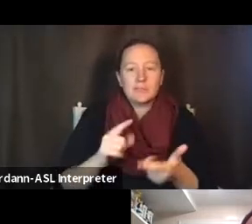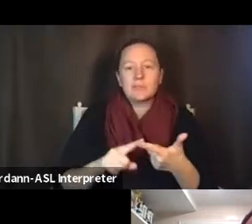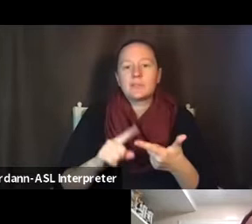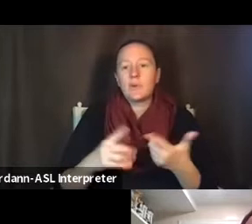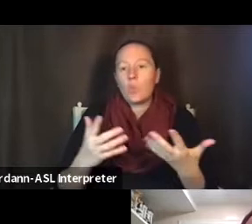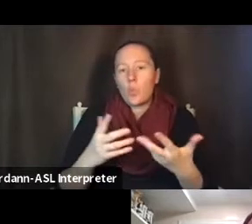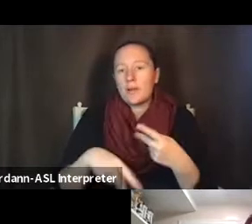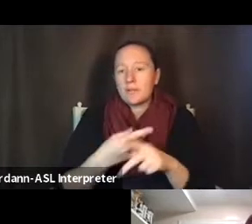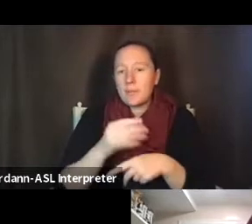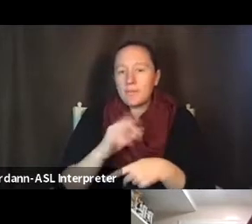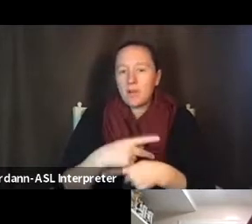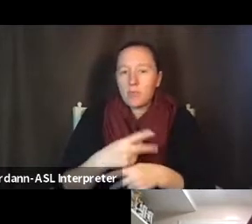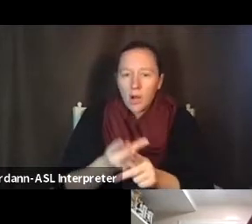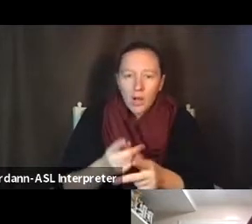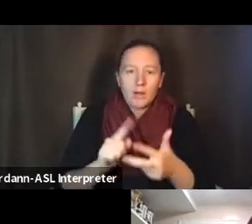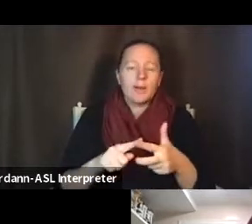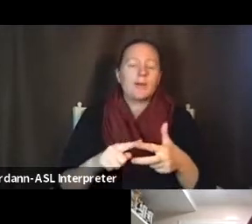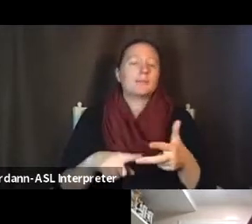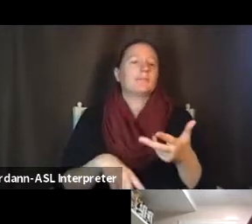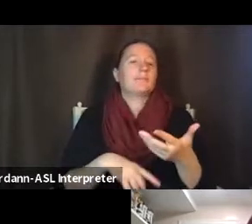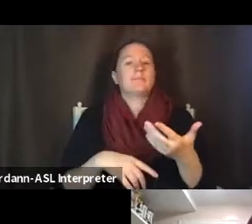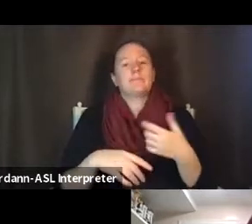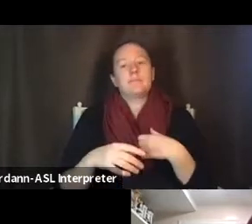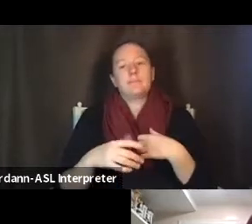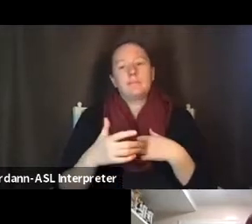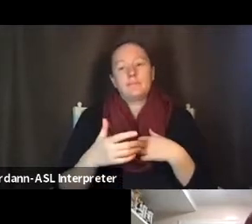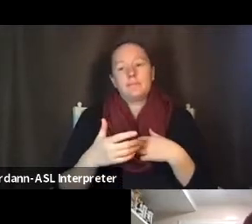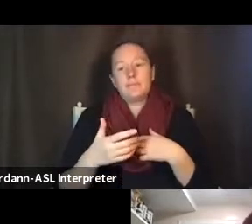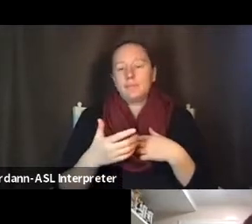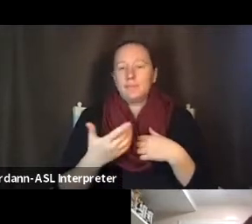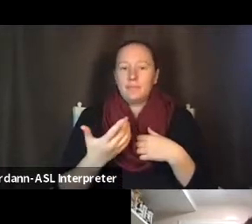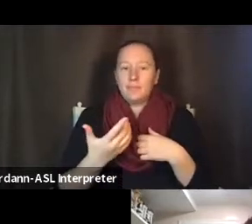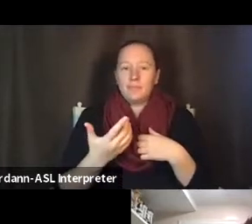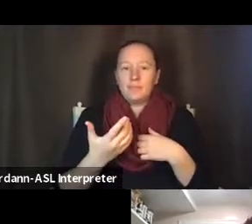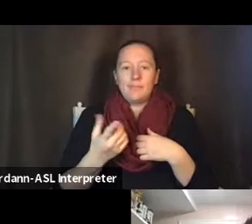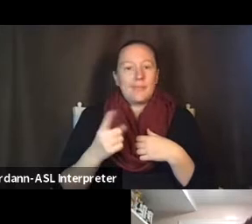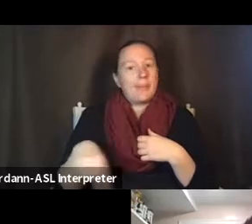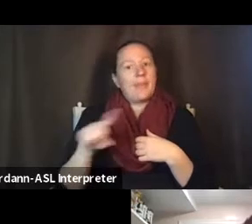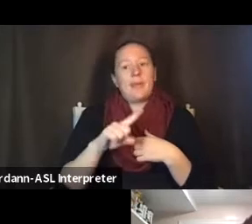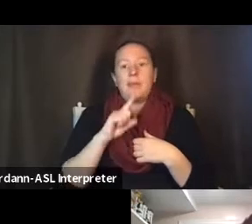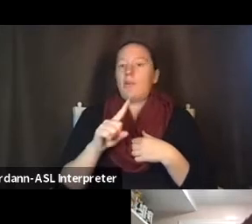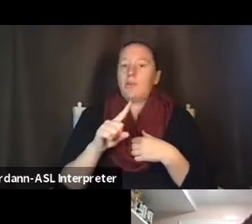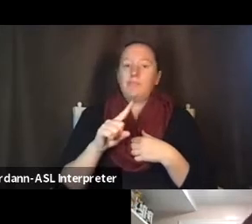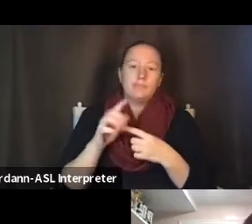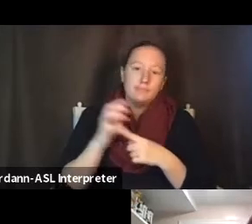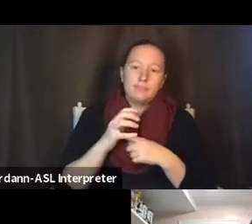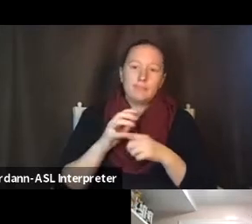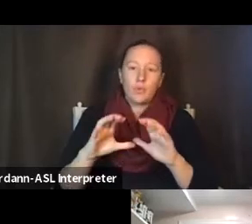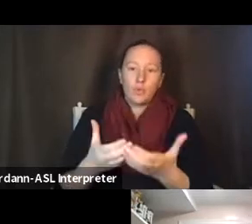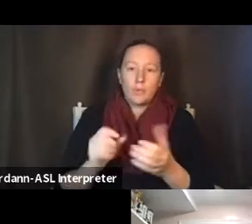product and just our just a dynamite group of people. So big thanks to